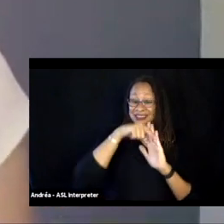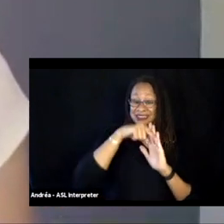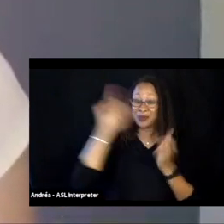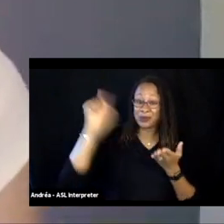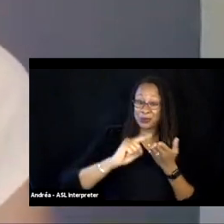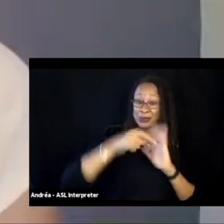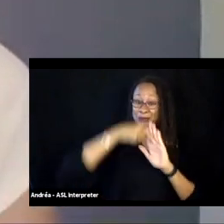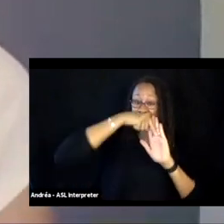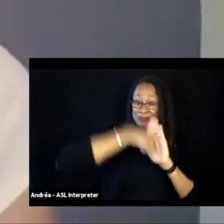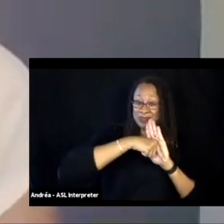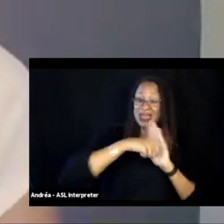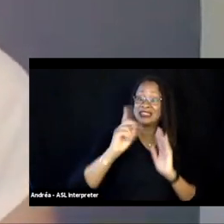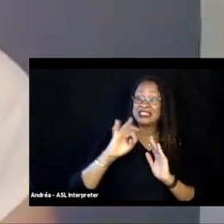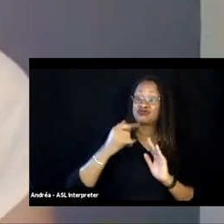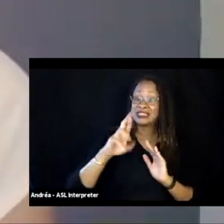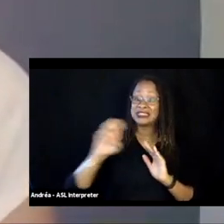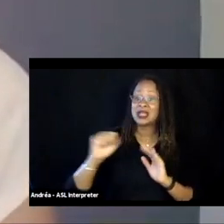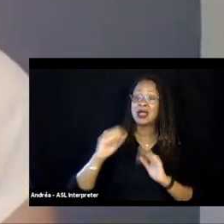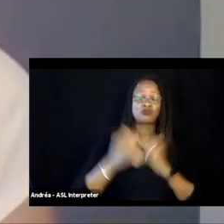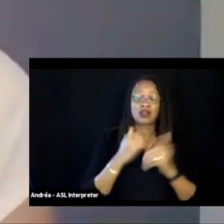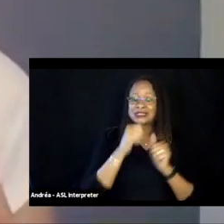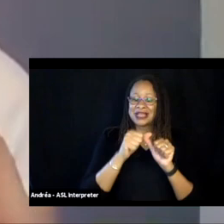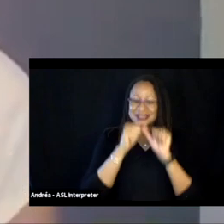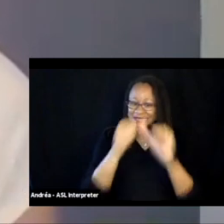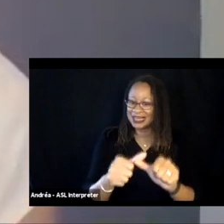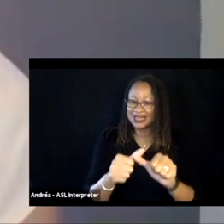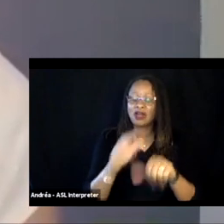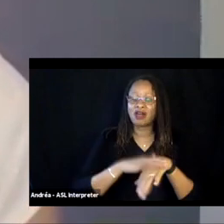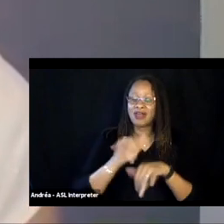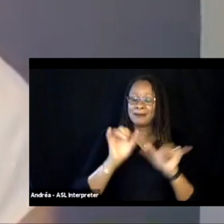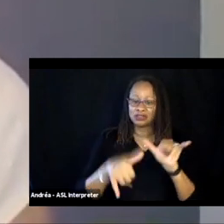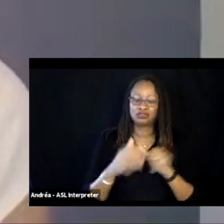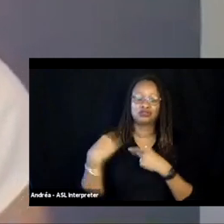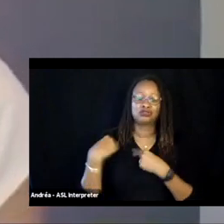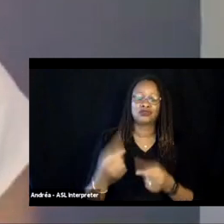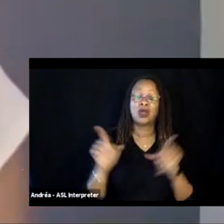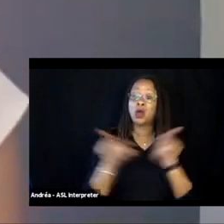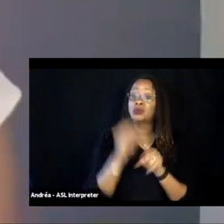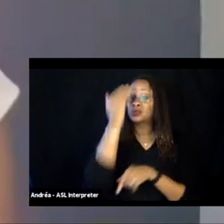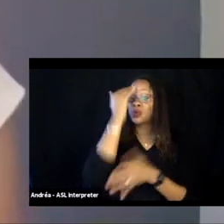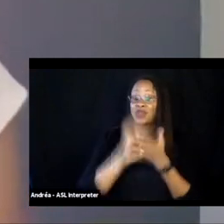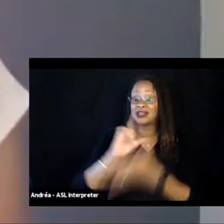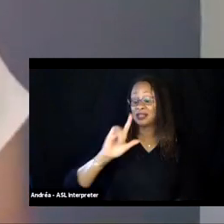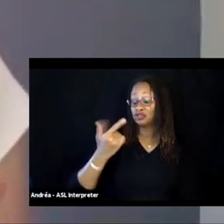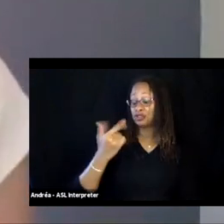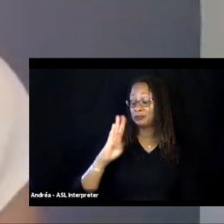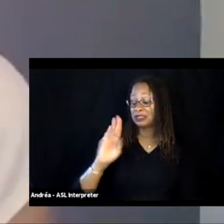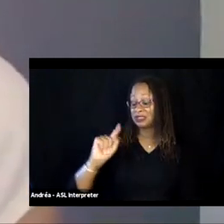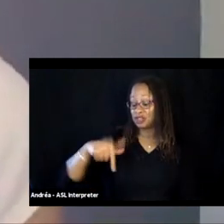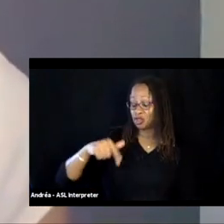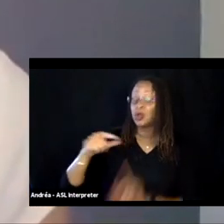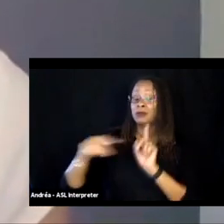previous year, so progress is not steady. It is not being made on this measure. We also know that LGBTQ plus characters are